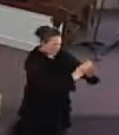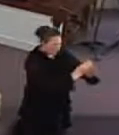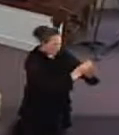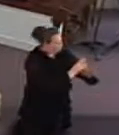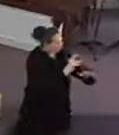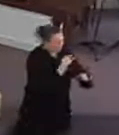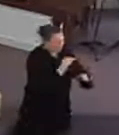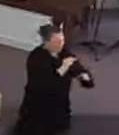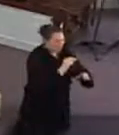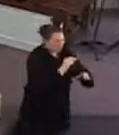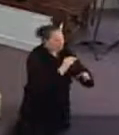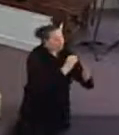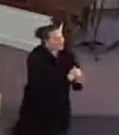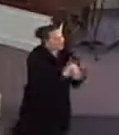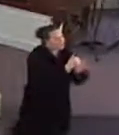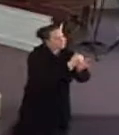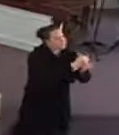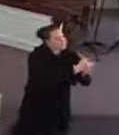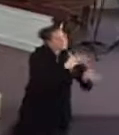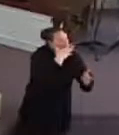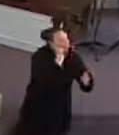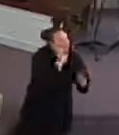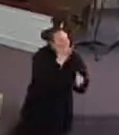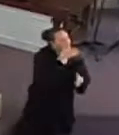into a brighter, better future if you will